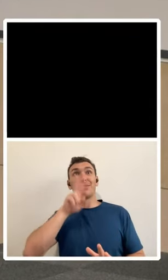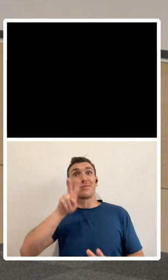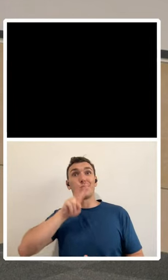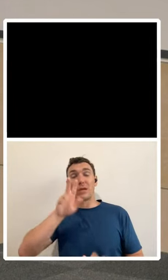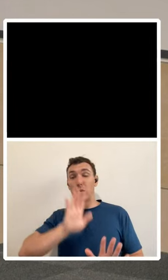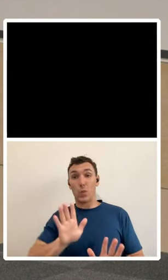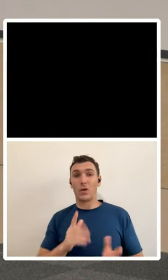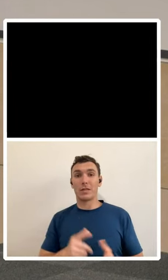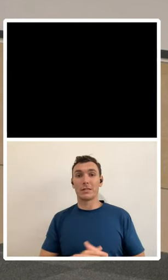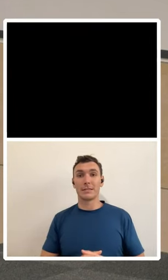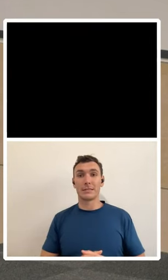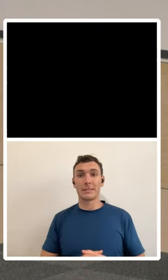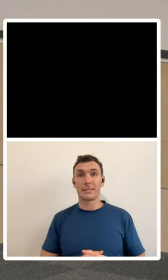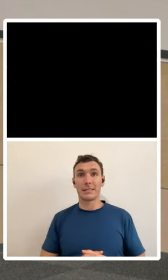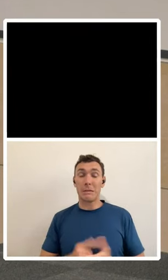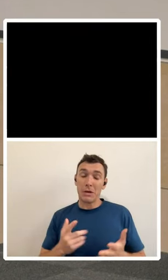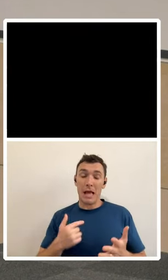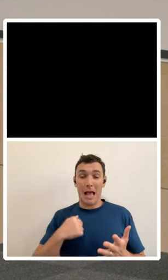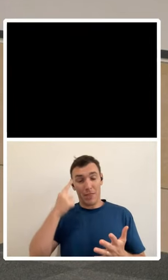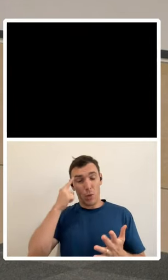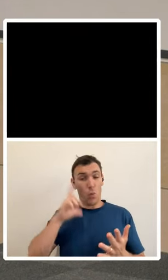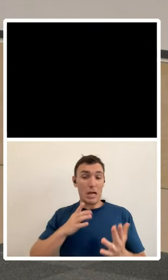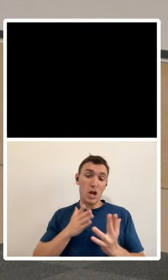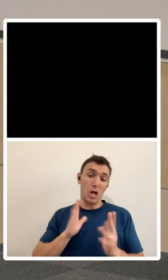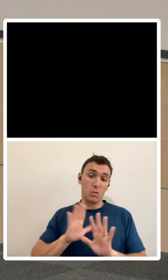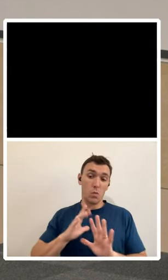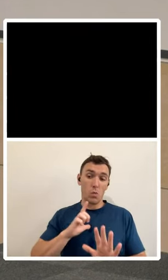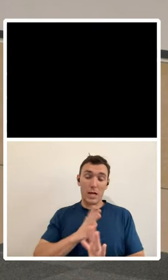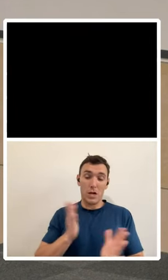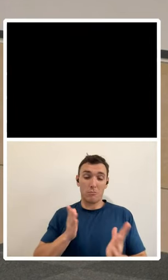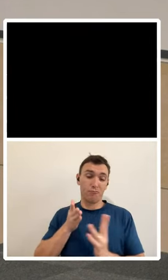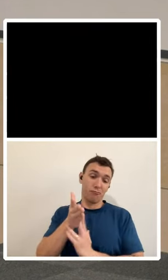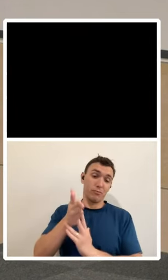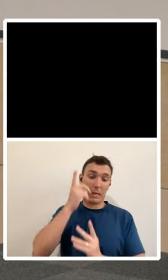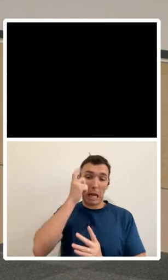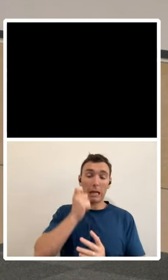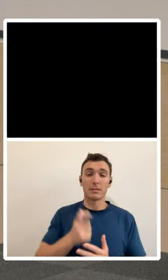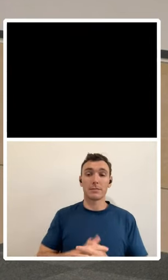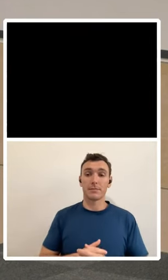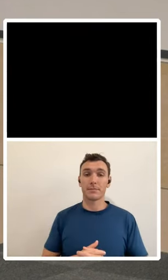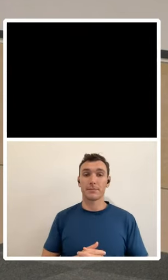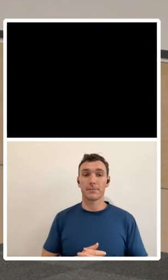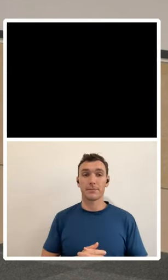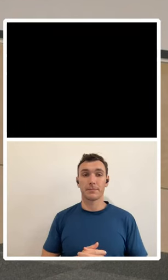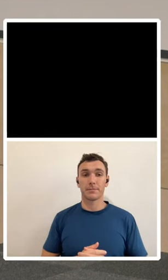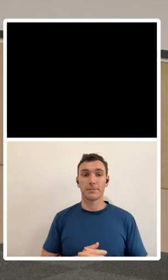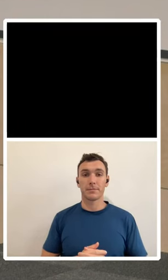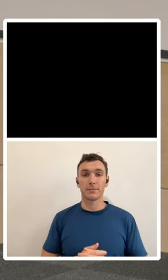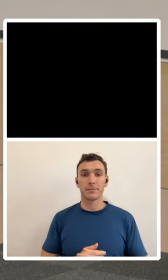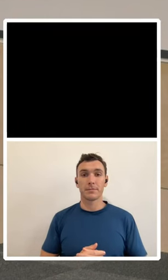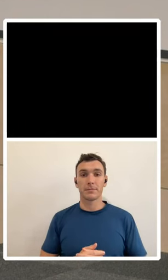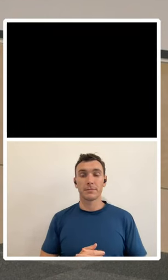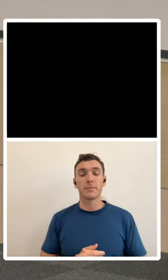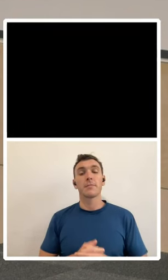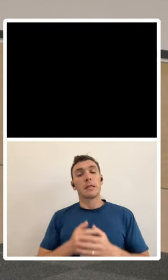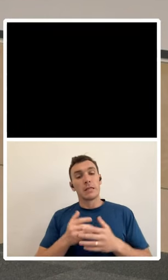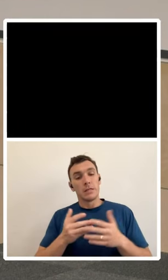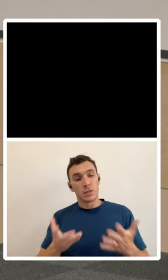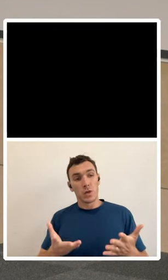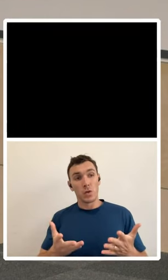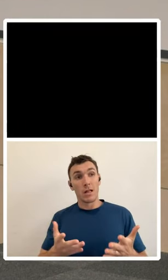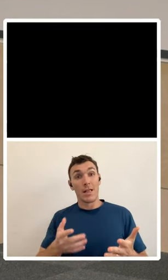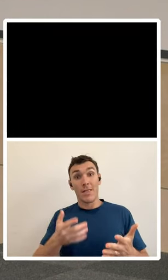you got expelled from school, fine, but then you went on and you found yourself here at this very prestigious,